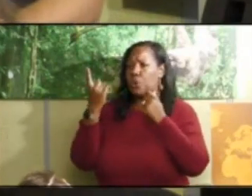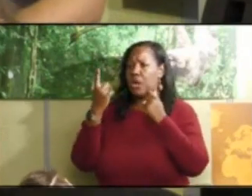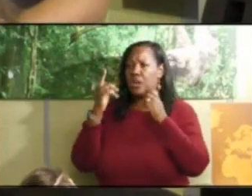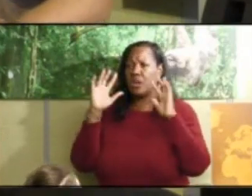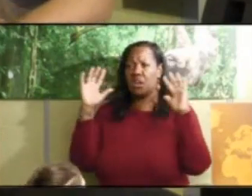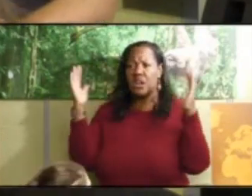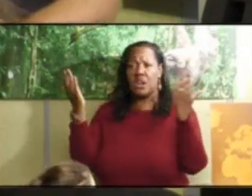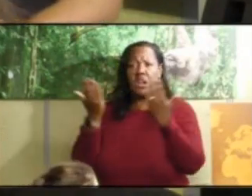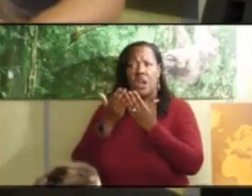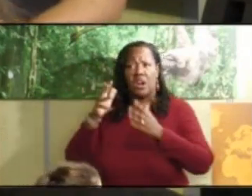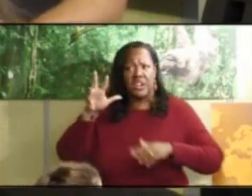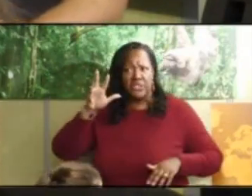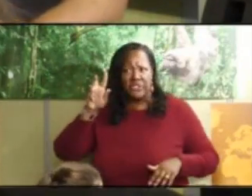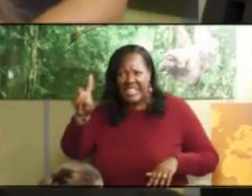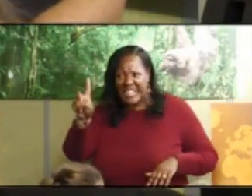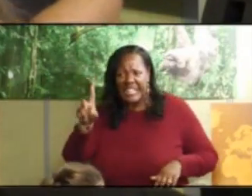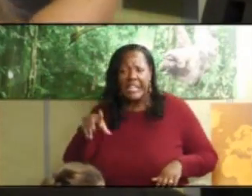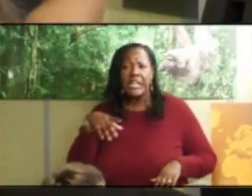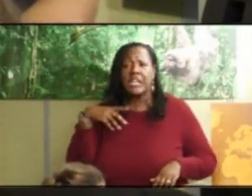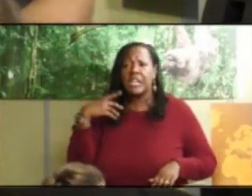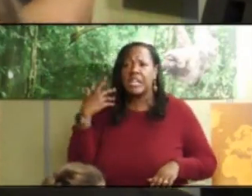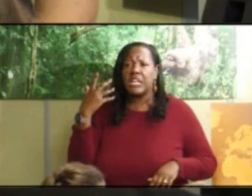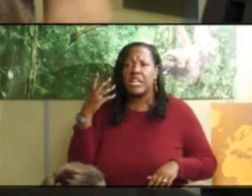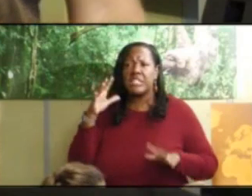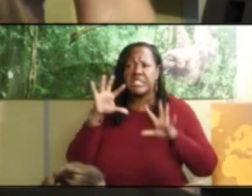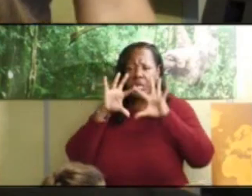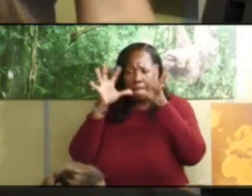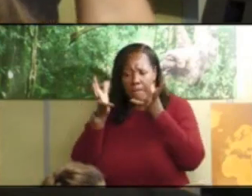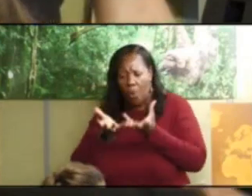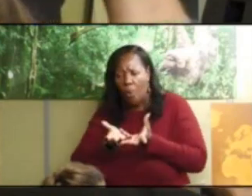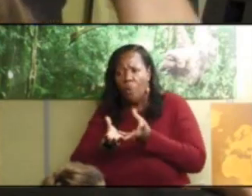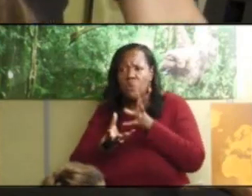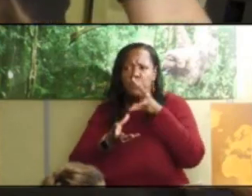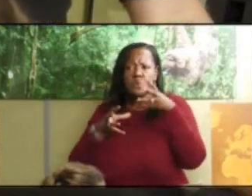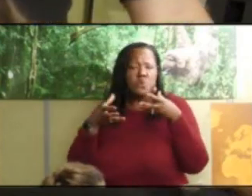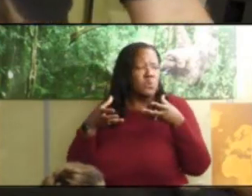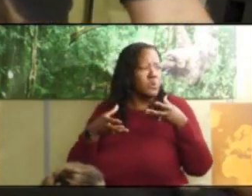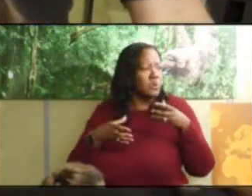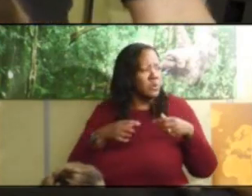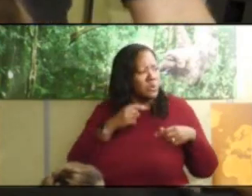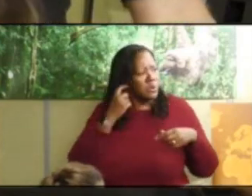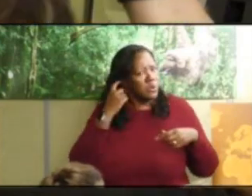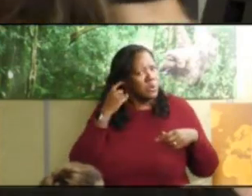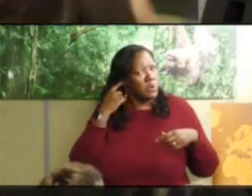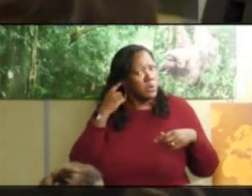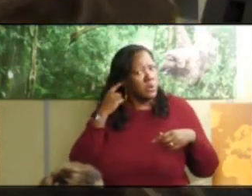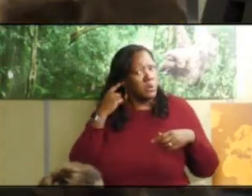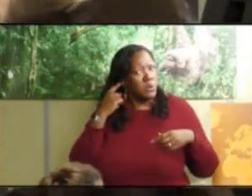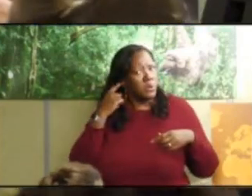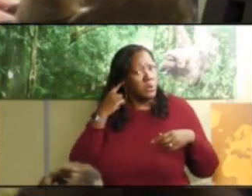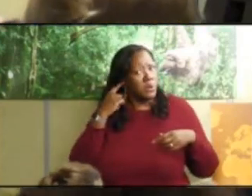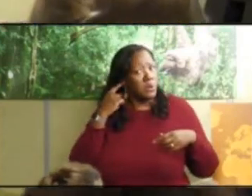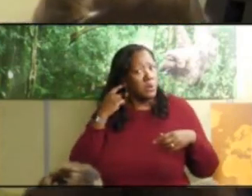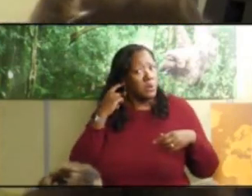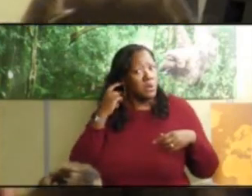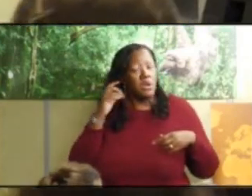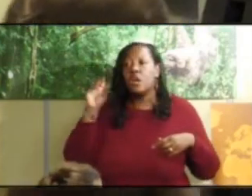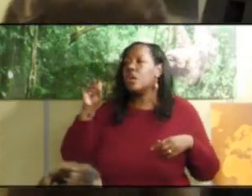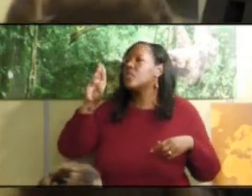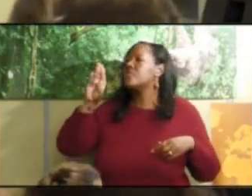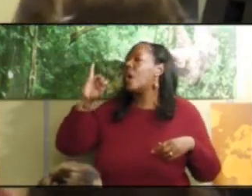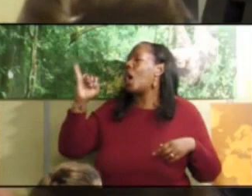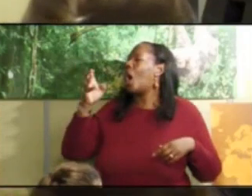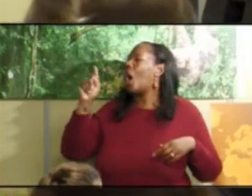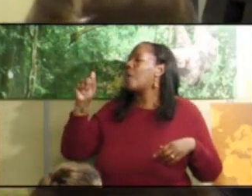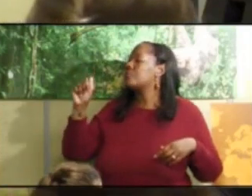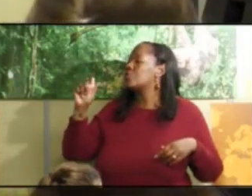they 3D printed, or is it a mold? Or do you know? For the objects of wonder, natural objects history. of